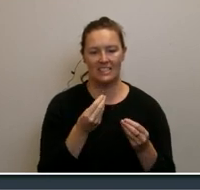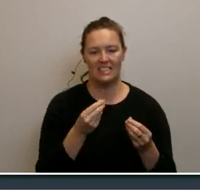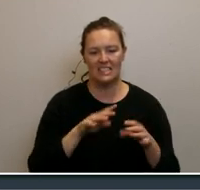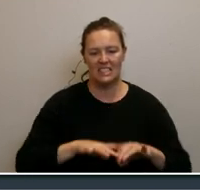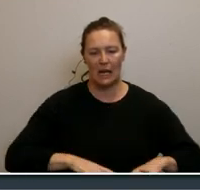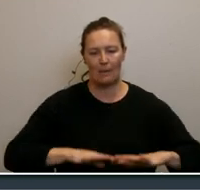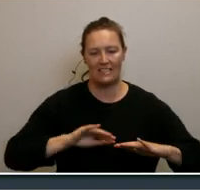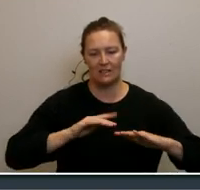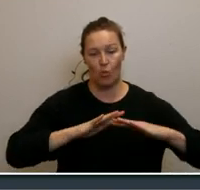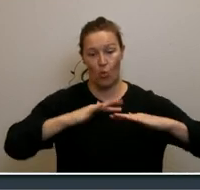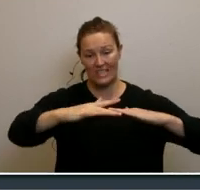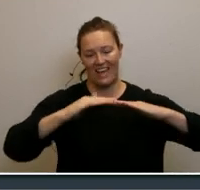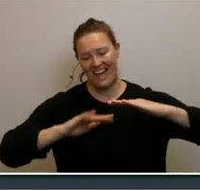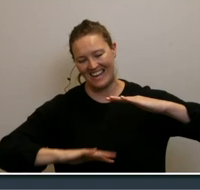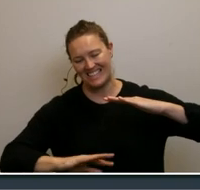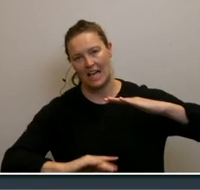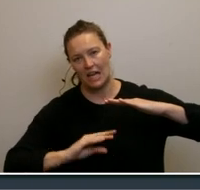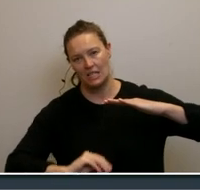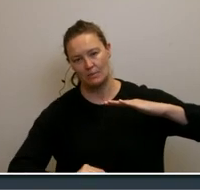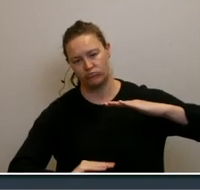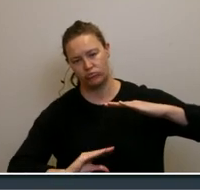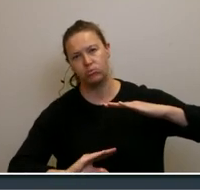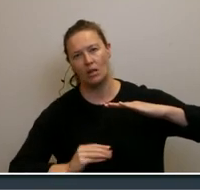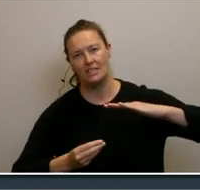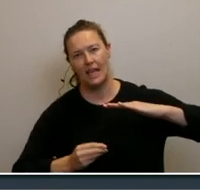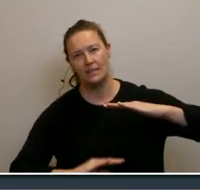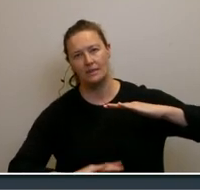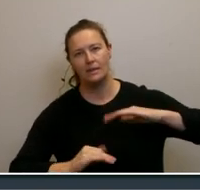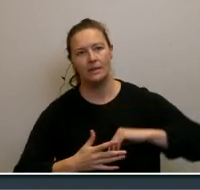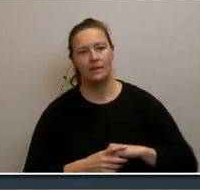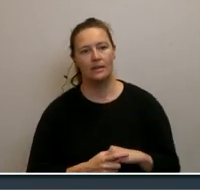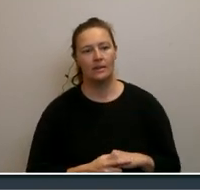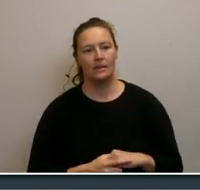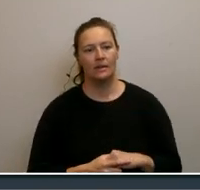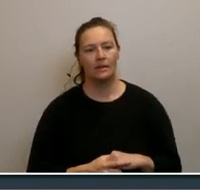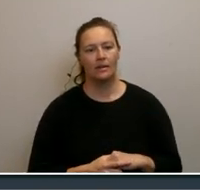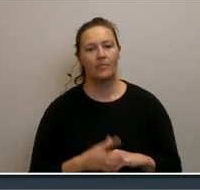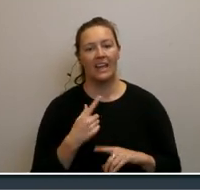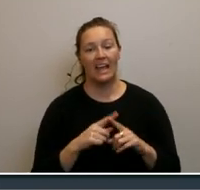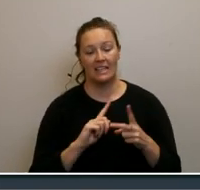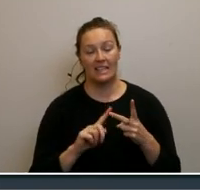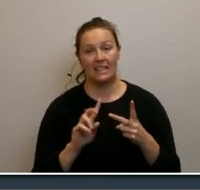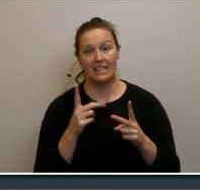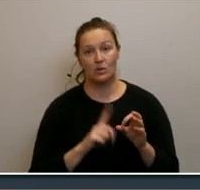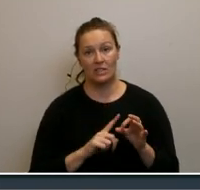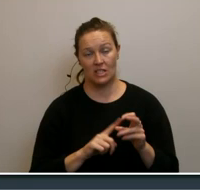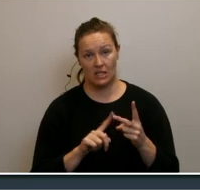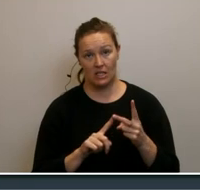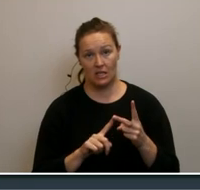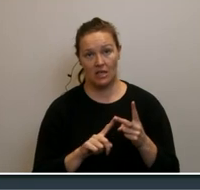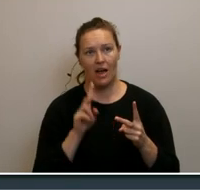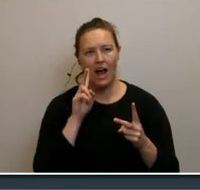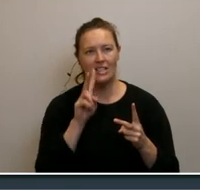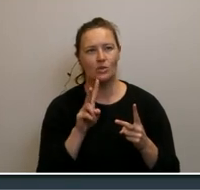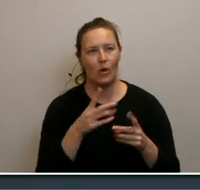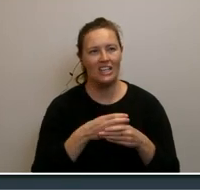know whether that's been considered. And then the second connected question is, I noticed a jar of